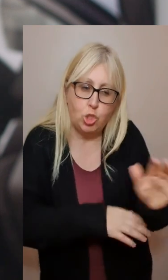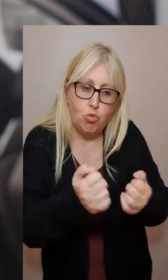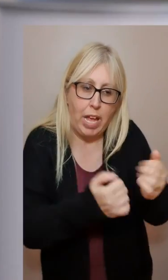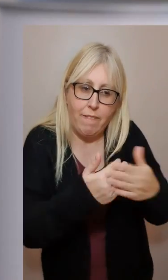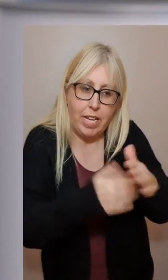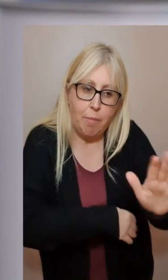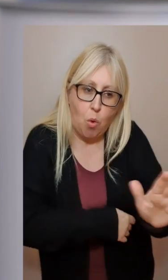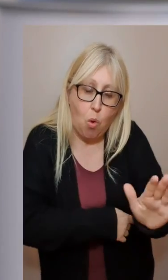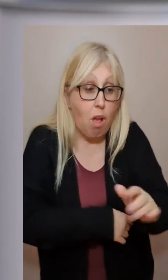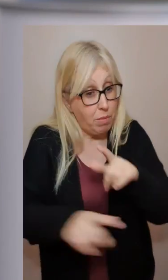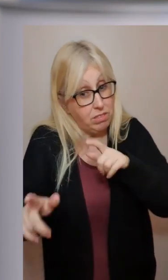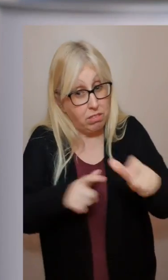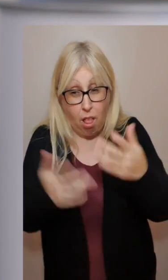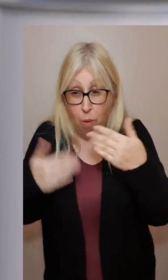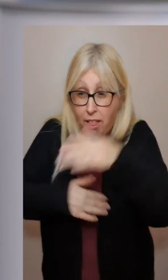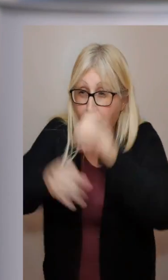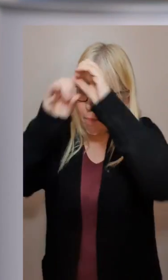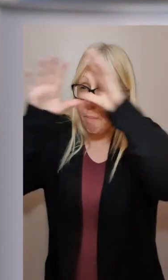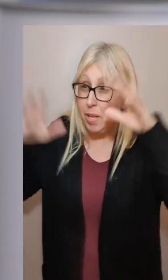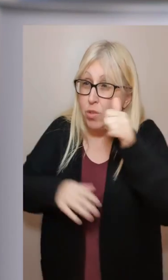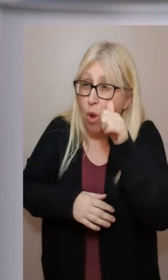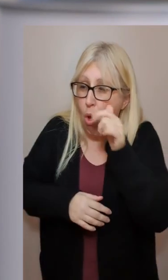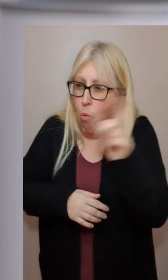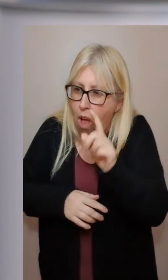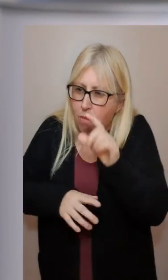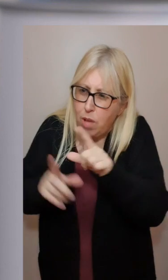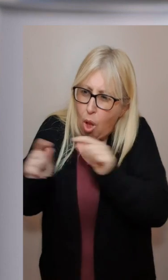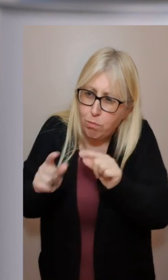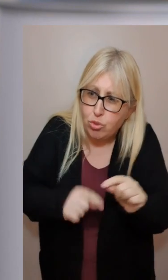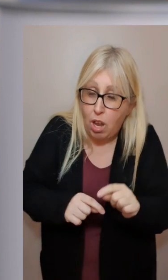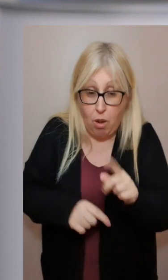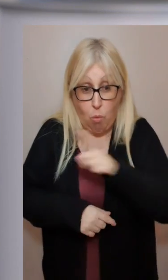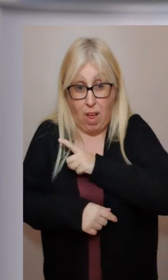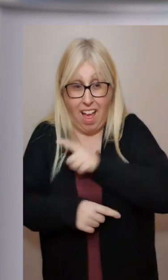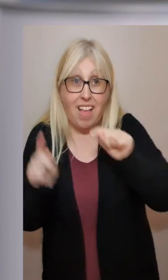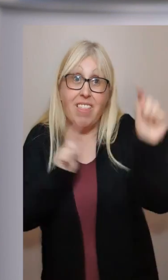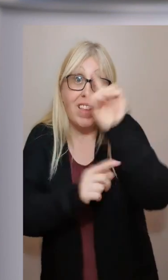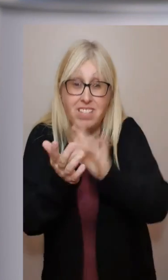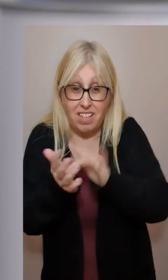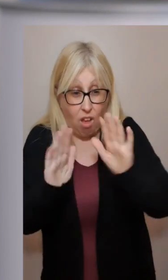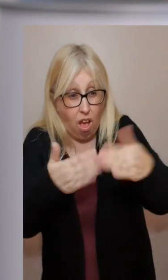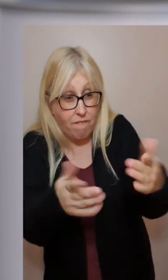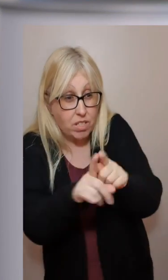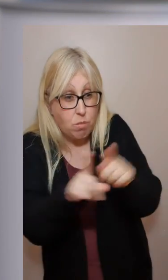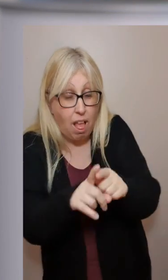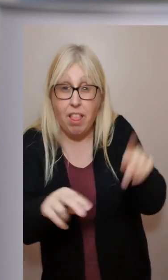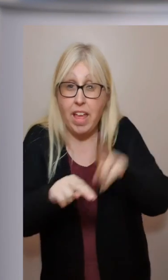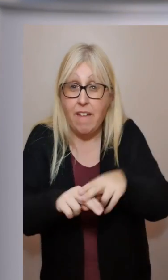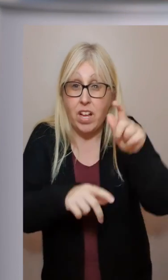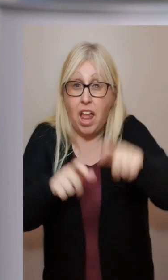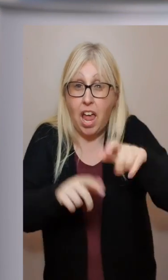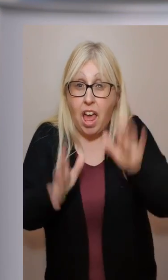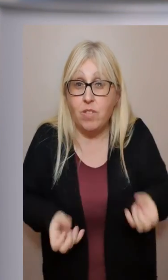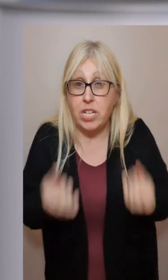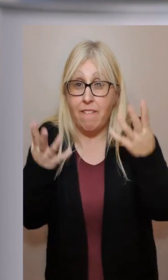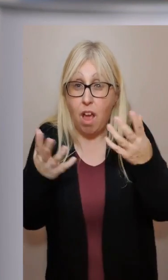they've still welcomed the experience and know where they stand, because that's actually something else that the centres offer. in that if a client has to give up driving,